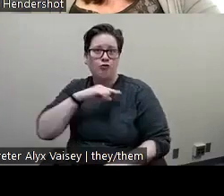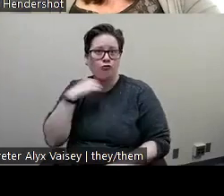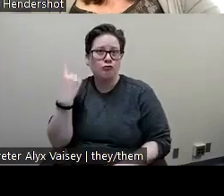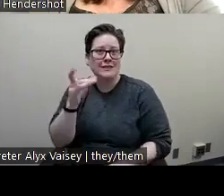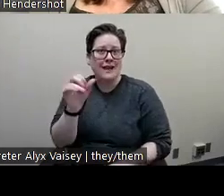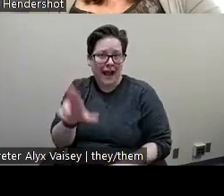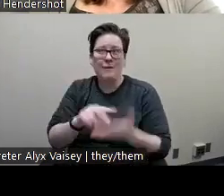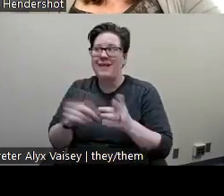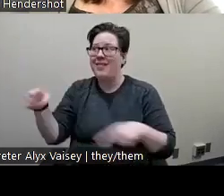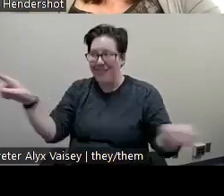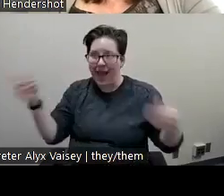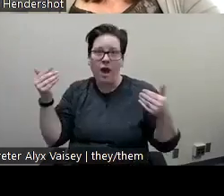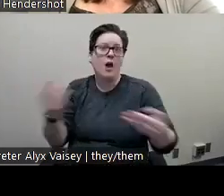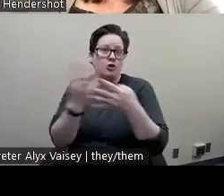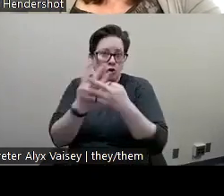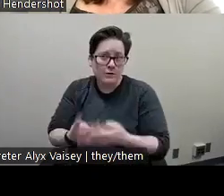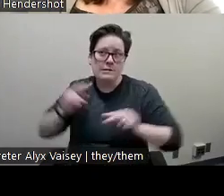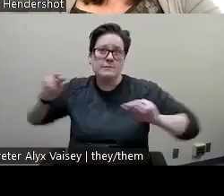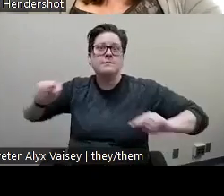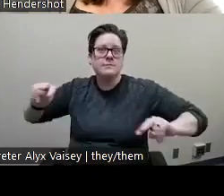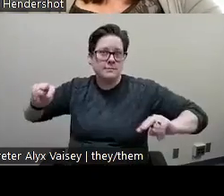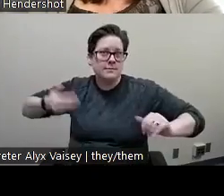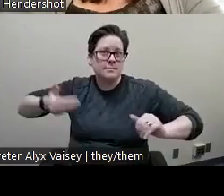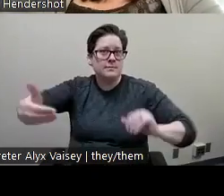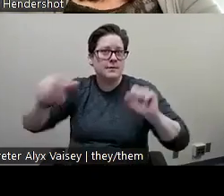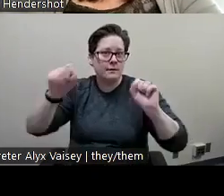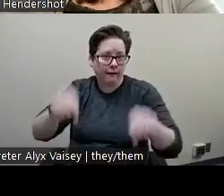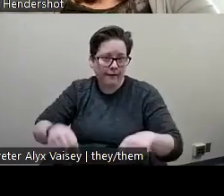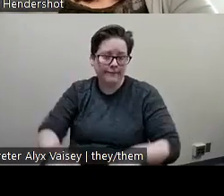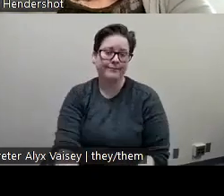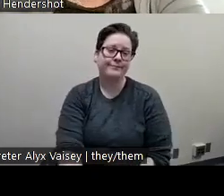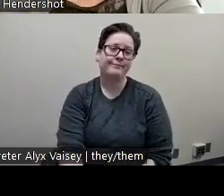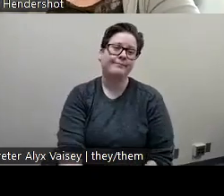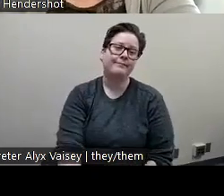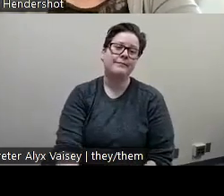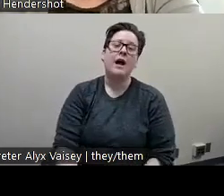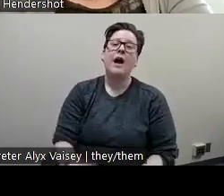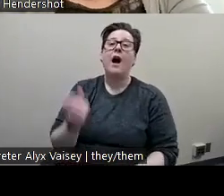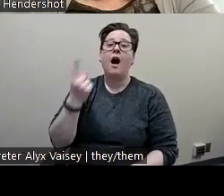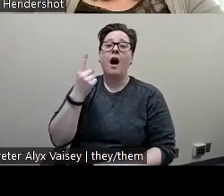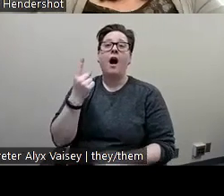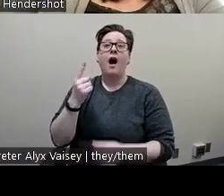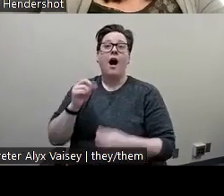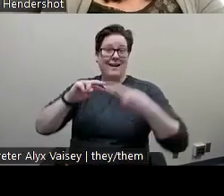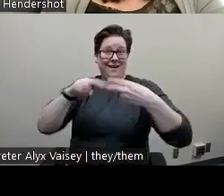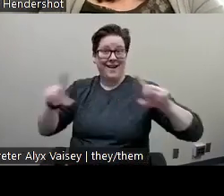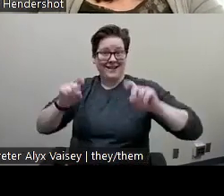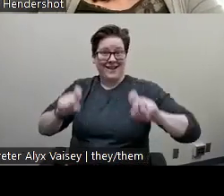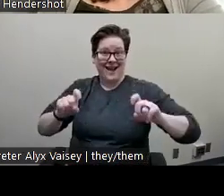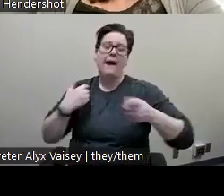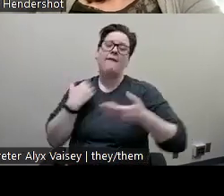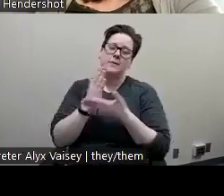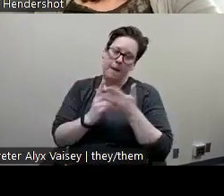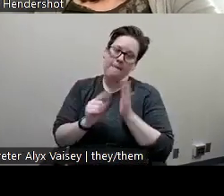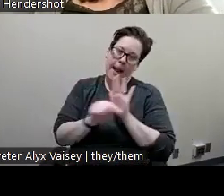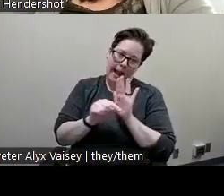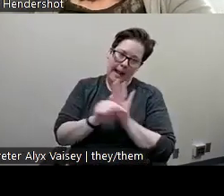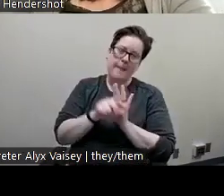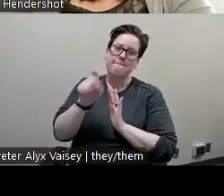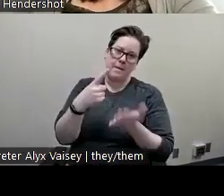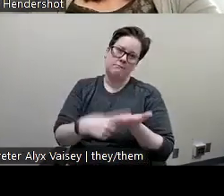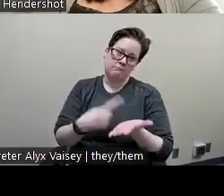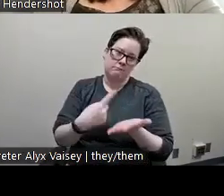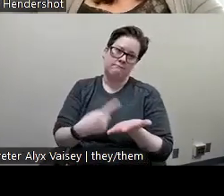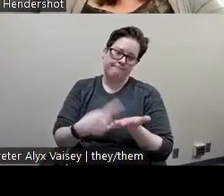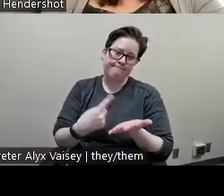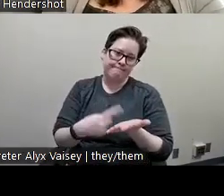have the screenings and surveillance that they need. There are some downsides to genetic testing that we have to talk about and think about prior